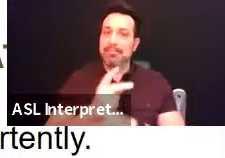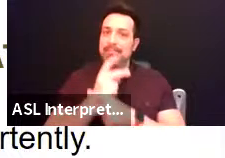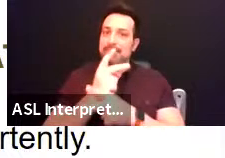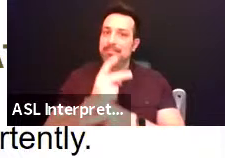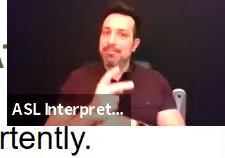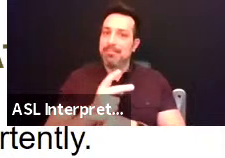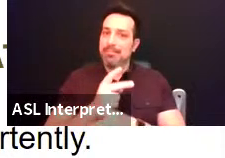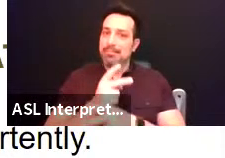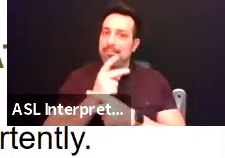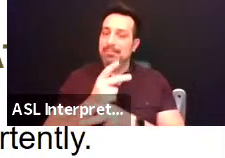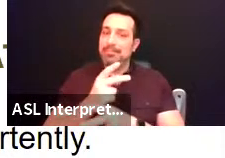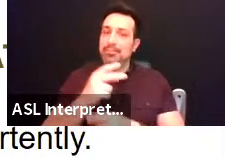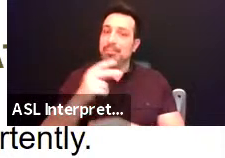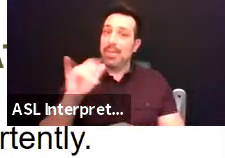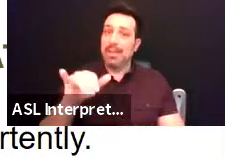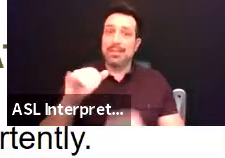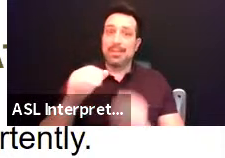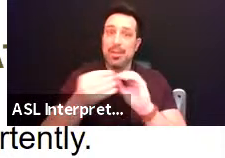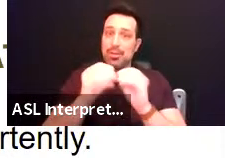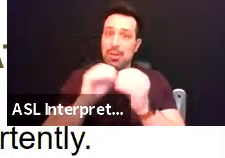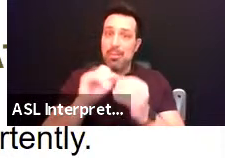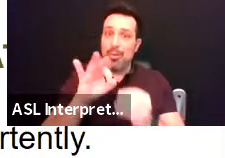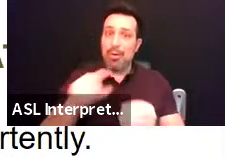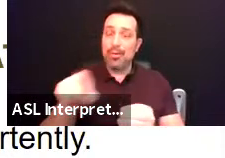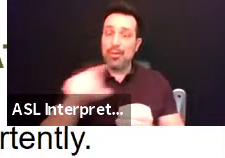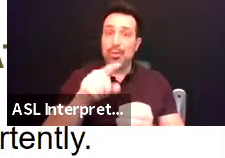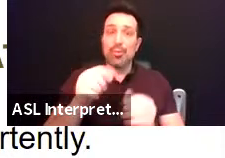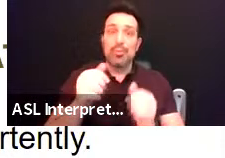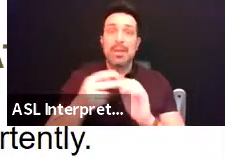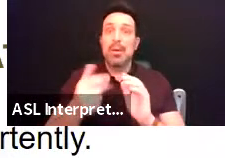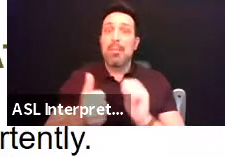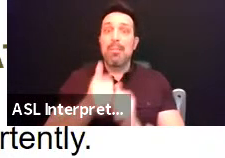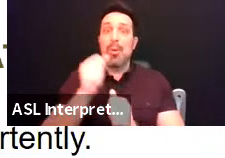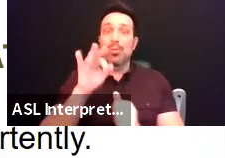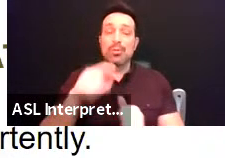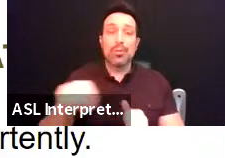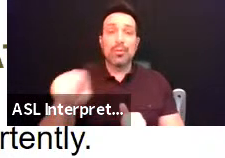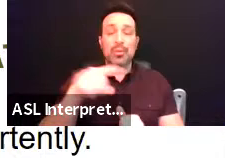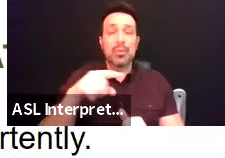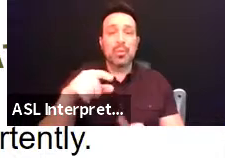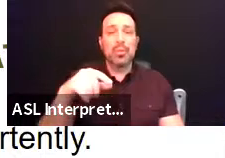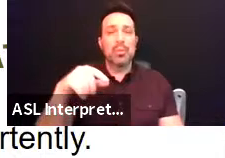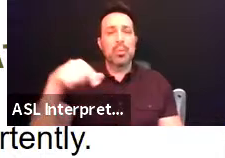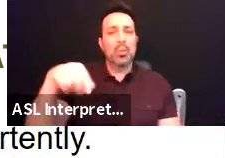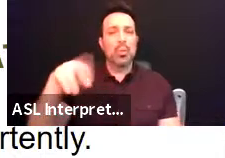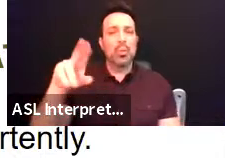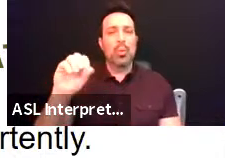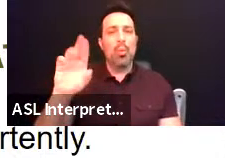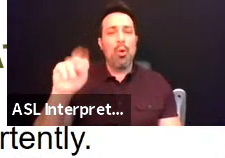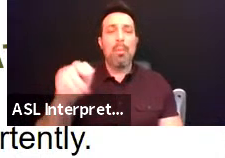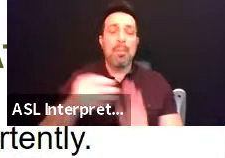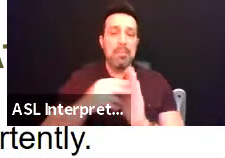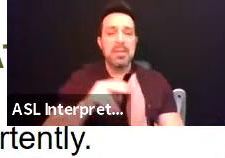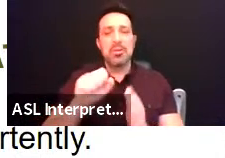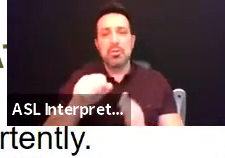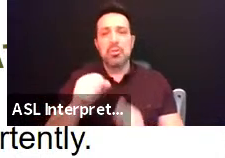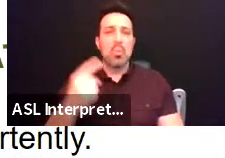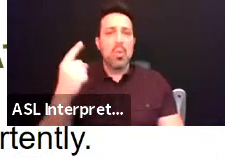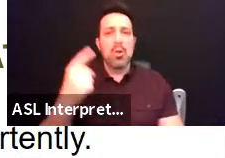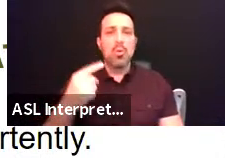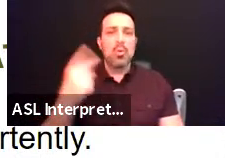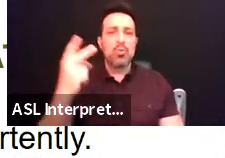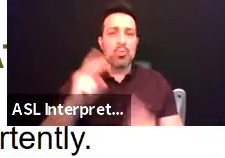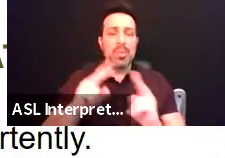cautious. Now it's a quorum of you, so it's a majority. So you can still talk to one or two people, but you also have to